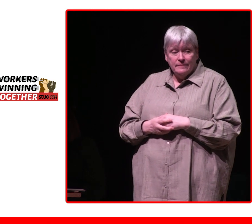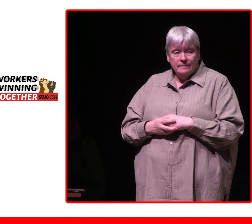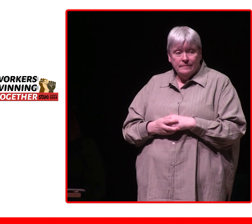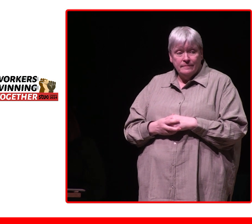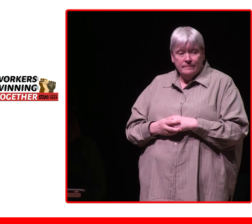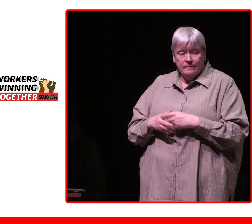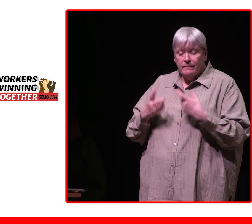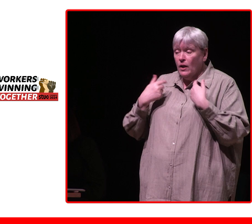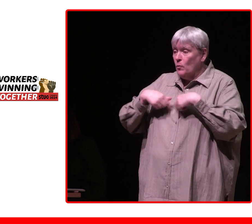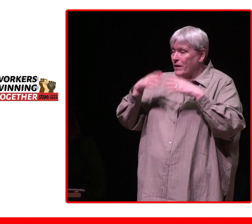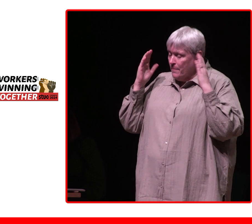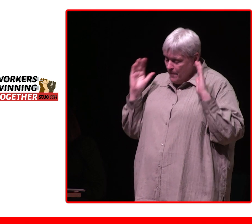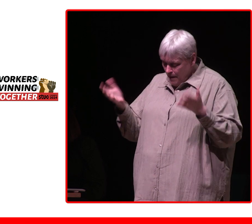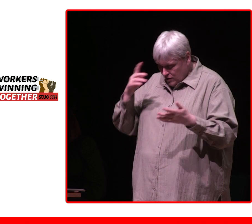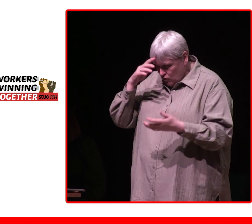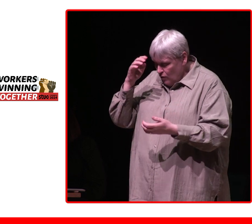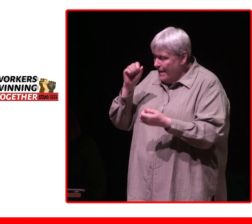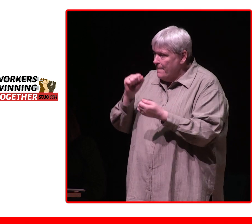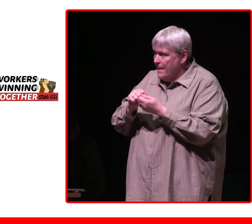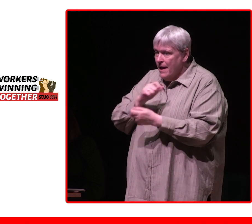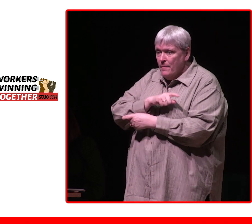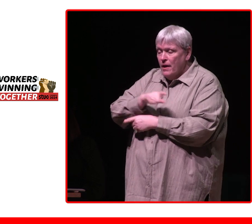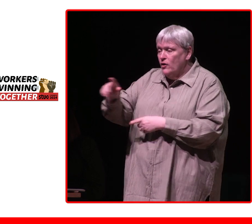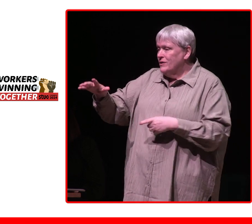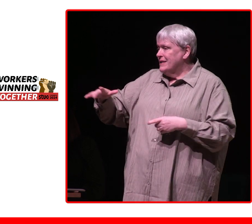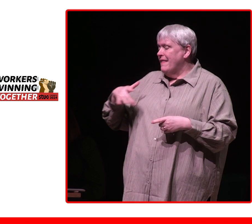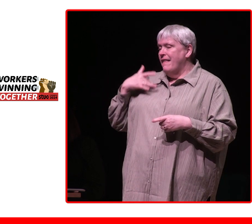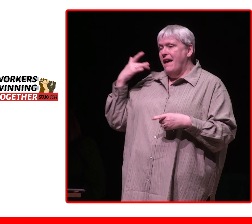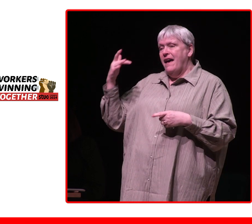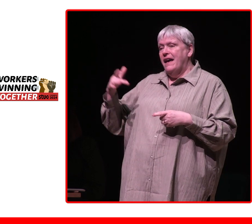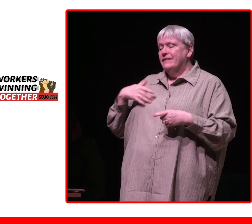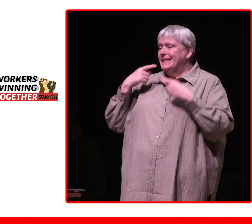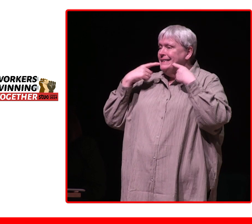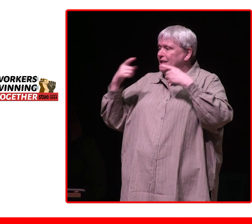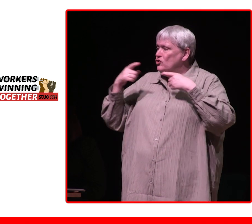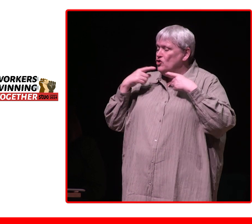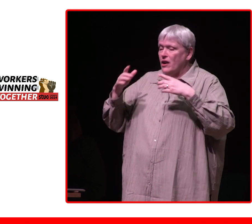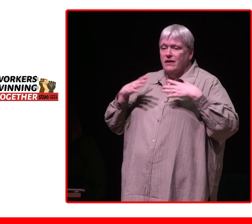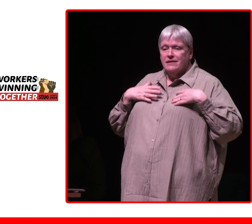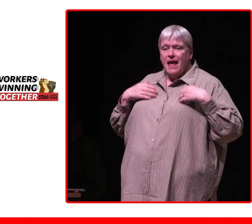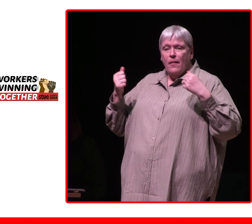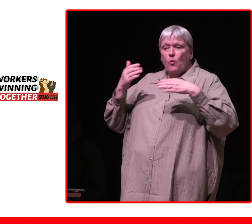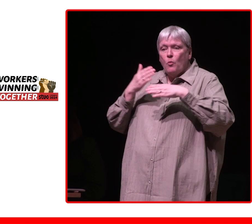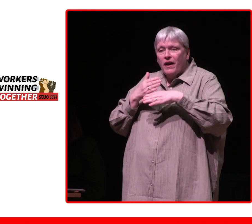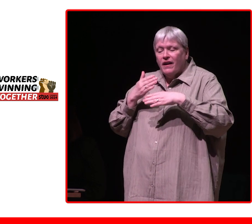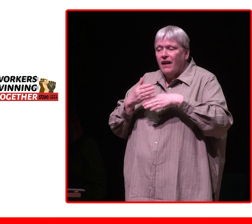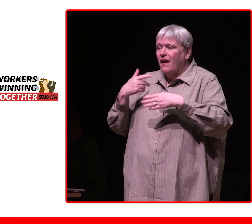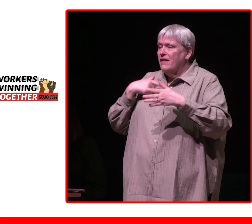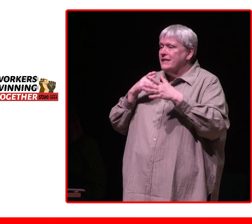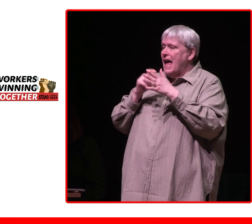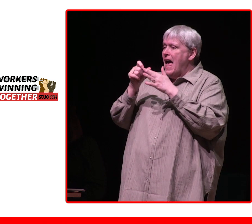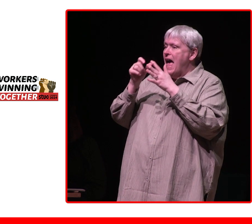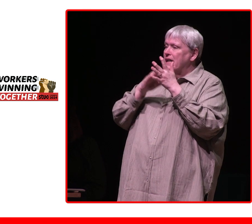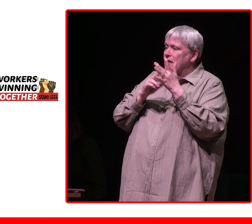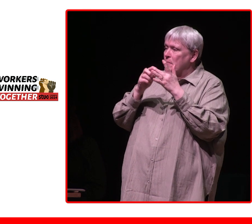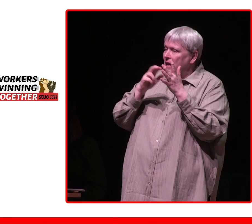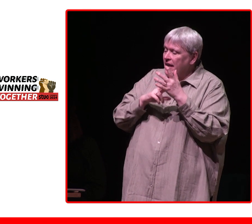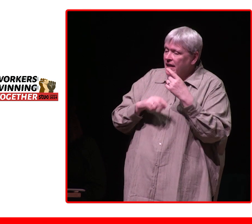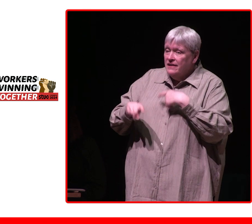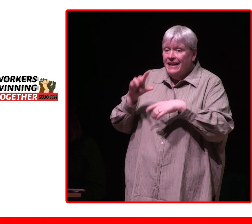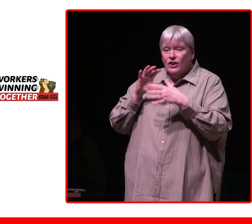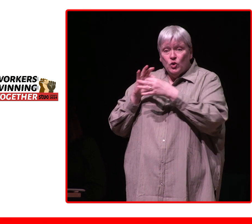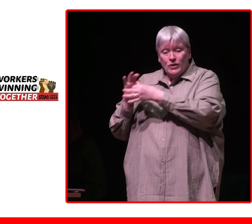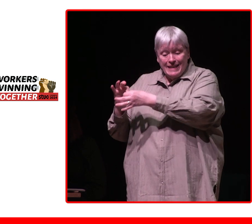And we must remember those like us, teachers, health workers, administrators, and make a connection with